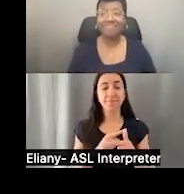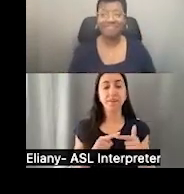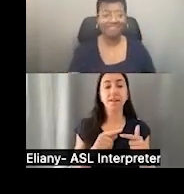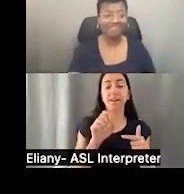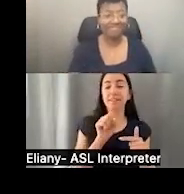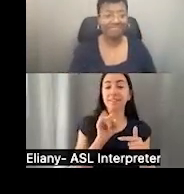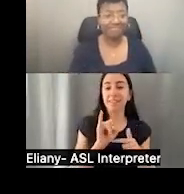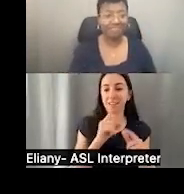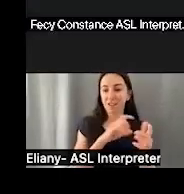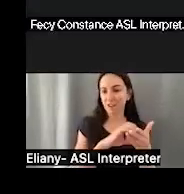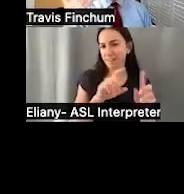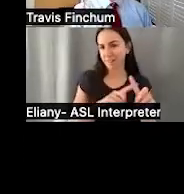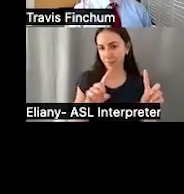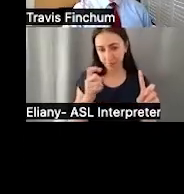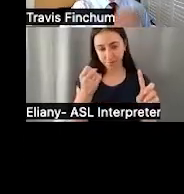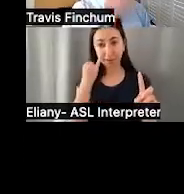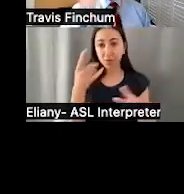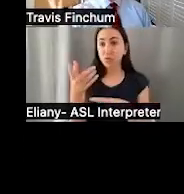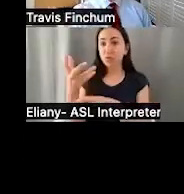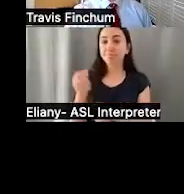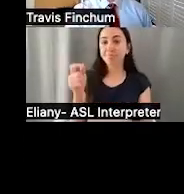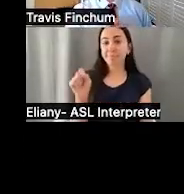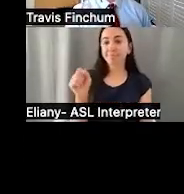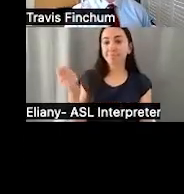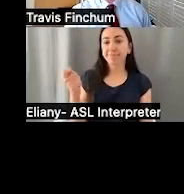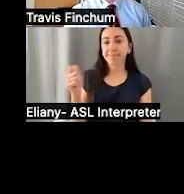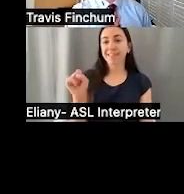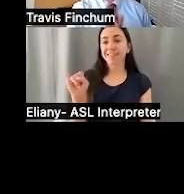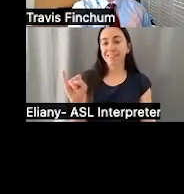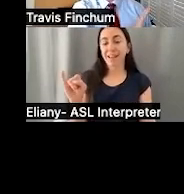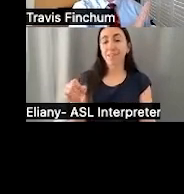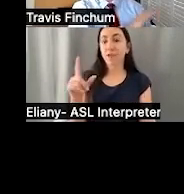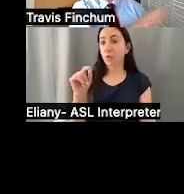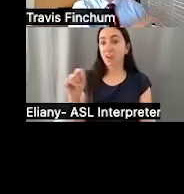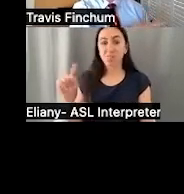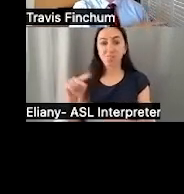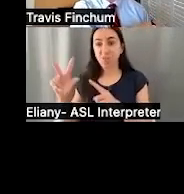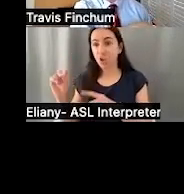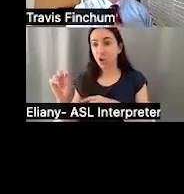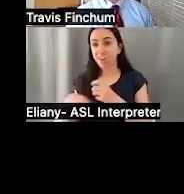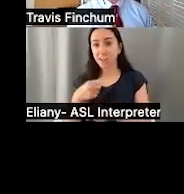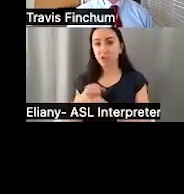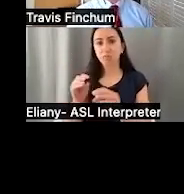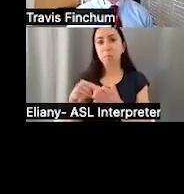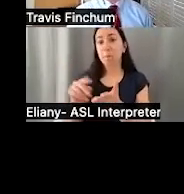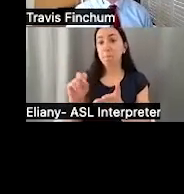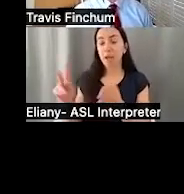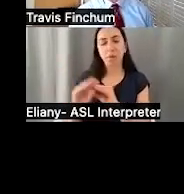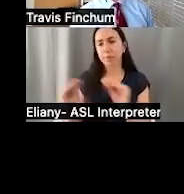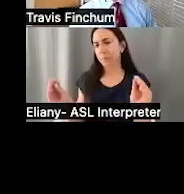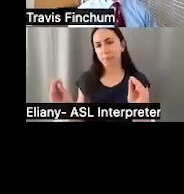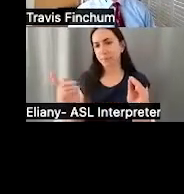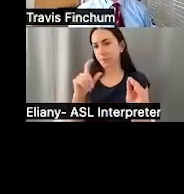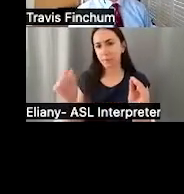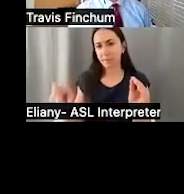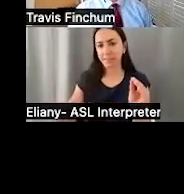and benefits. So if you've received SSI for 20 or 30 years, there's no payback of those monthly checks. It's